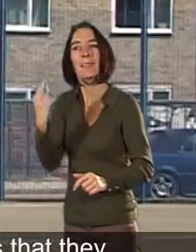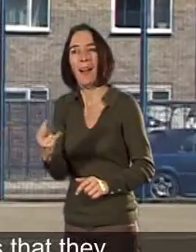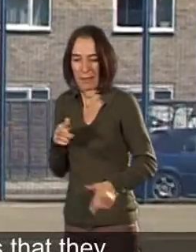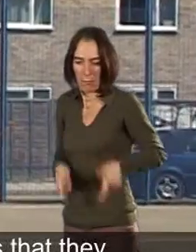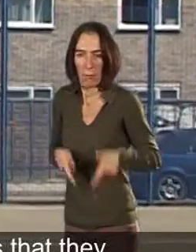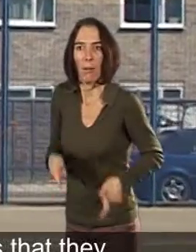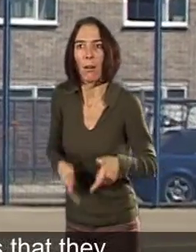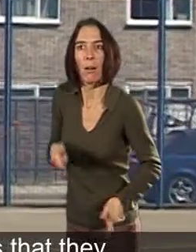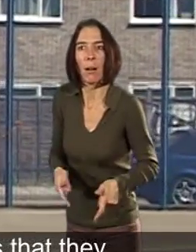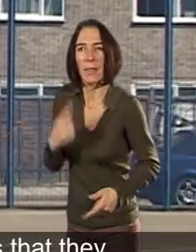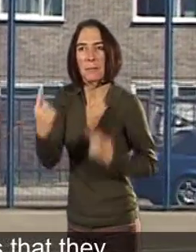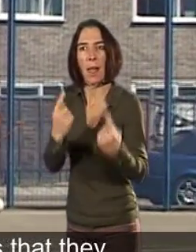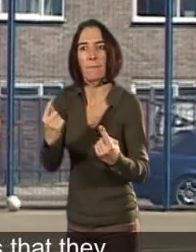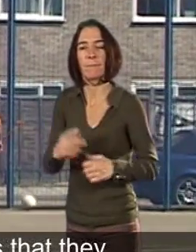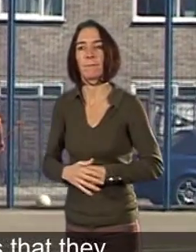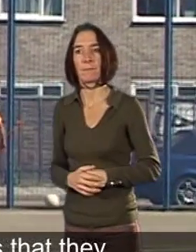made.